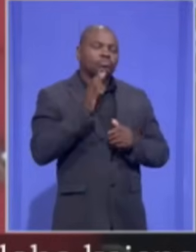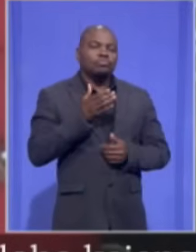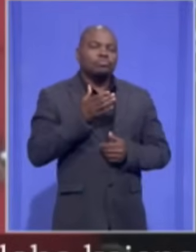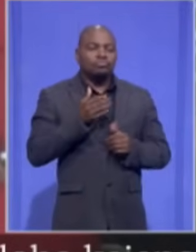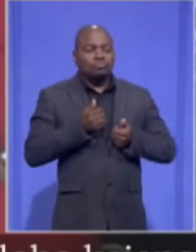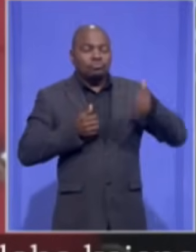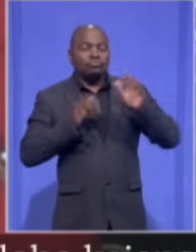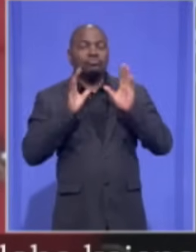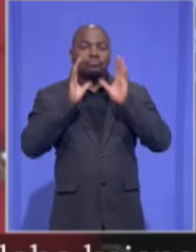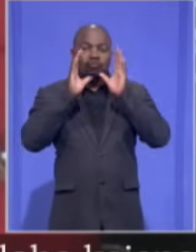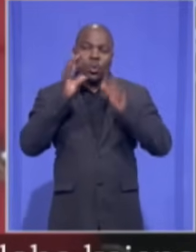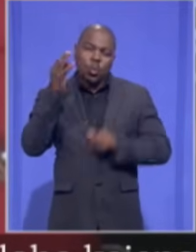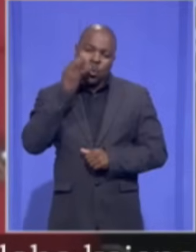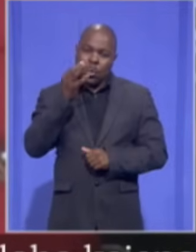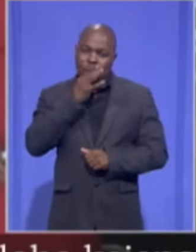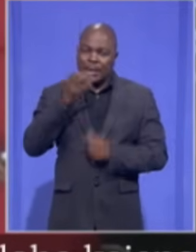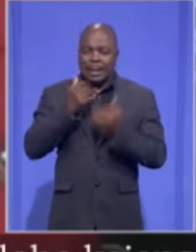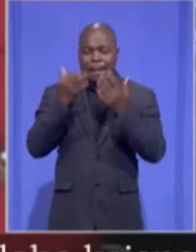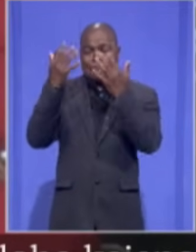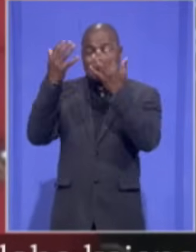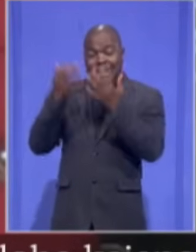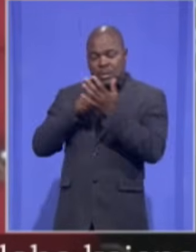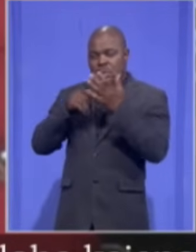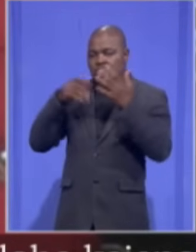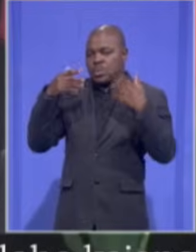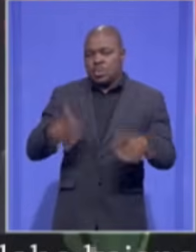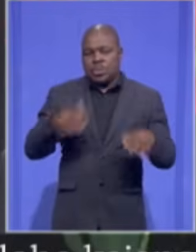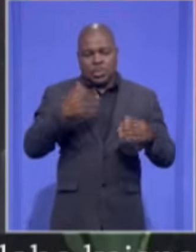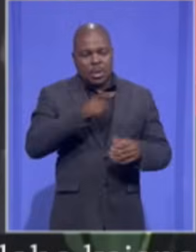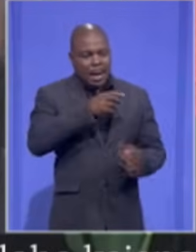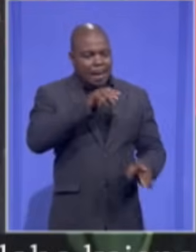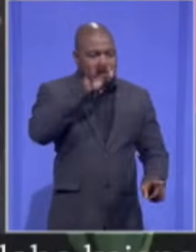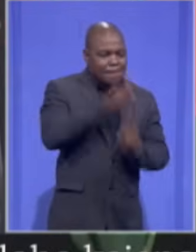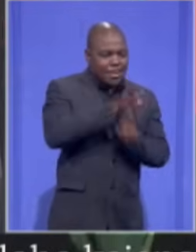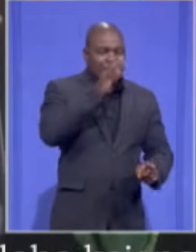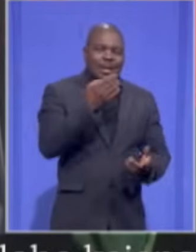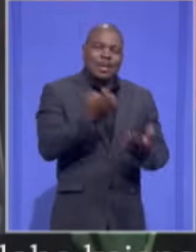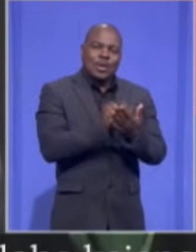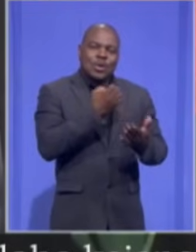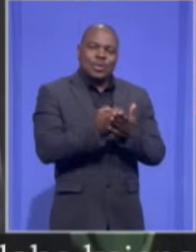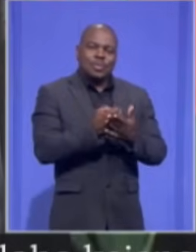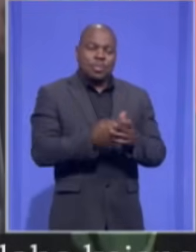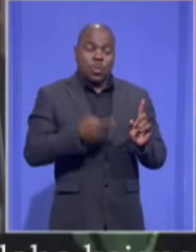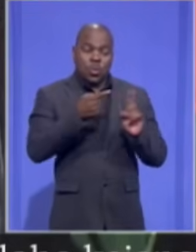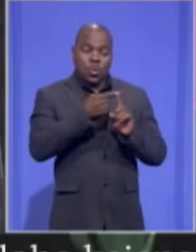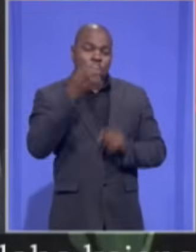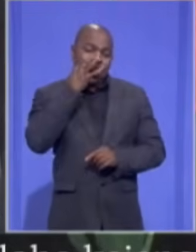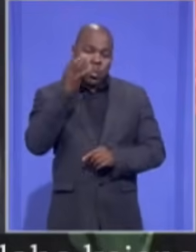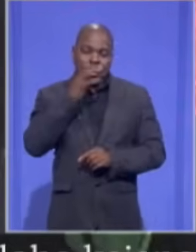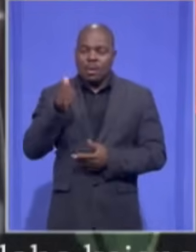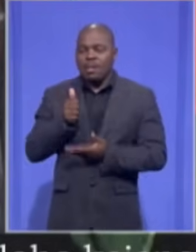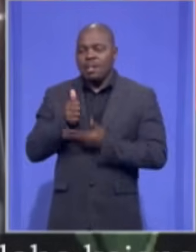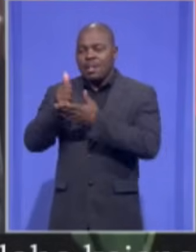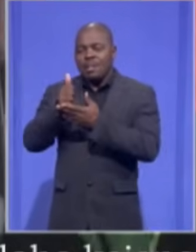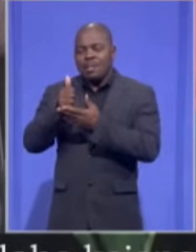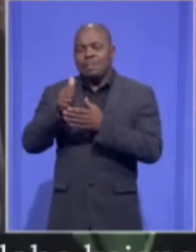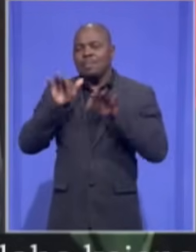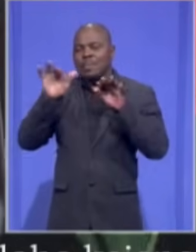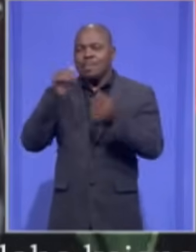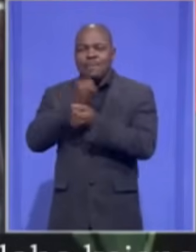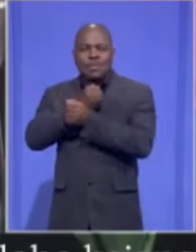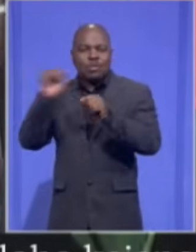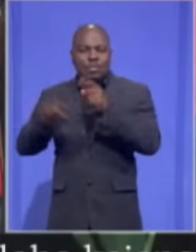totobaditse hore taba ya ditekanyetso e thefula moruo o thekeselang. Ore EFF e tlisitse tokoloho ho batho ho kenya letsoho tabeng